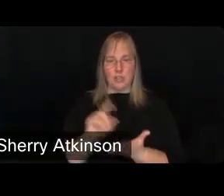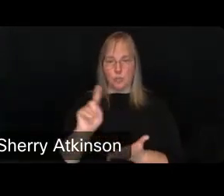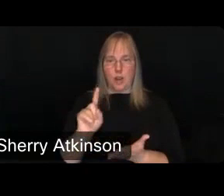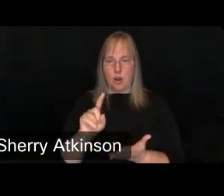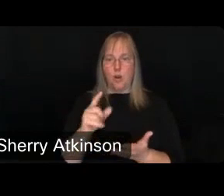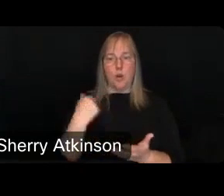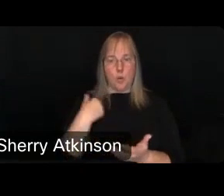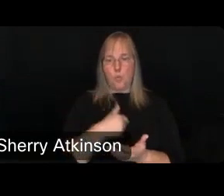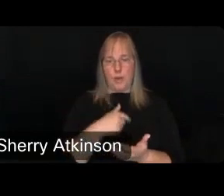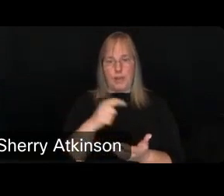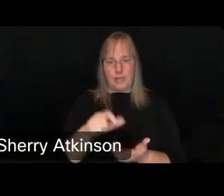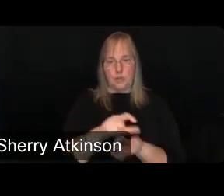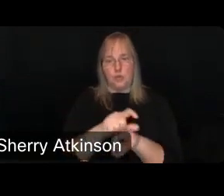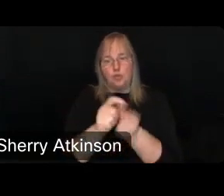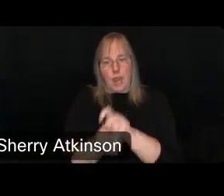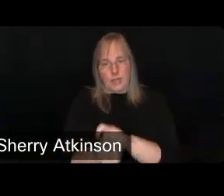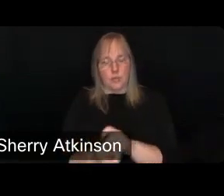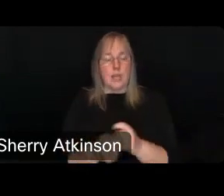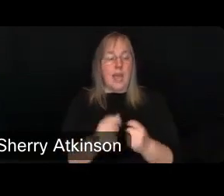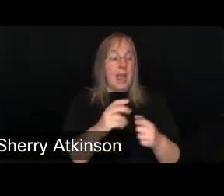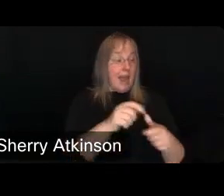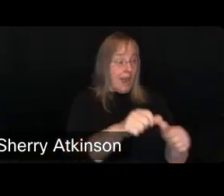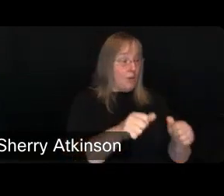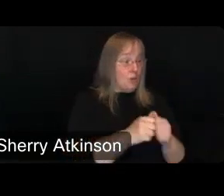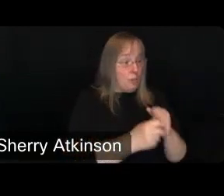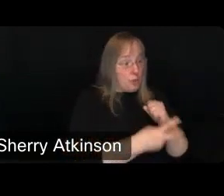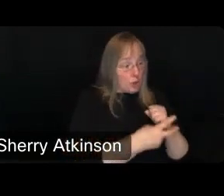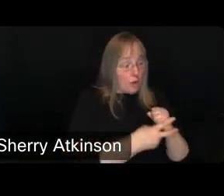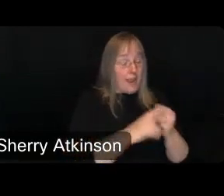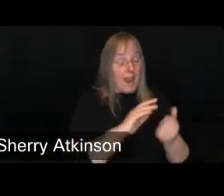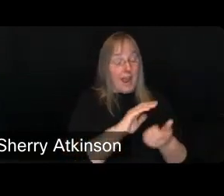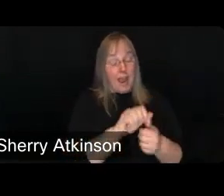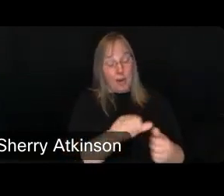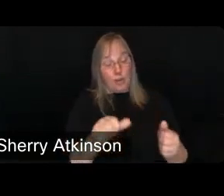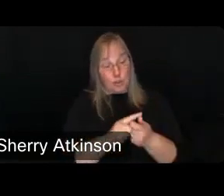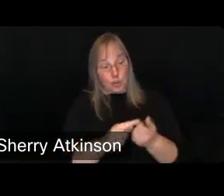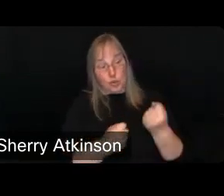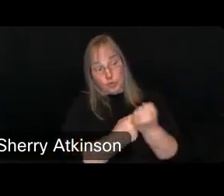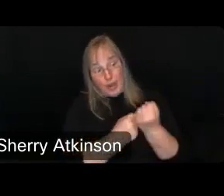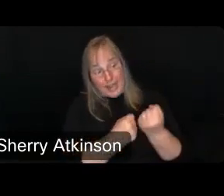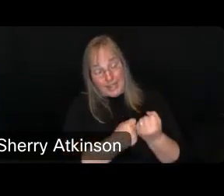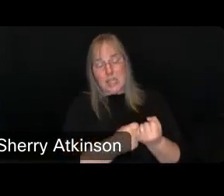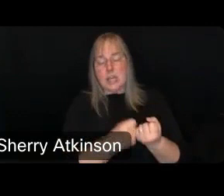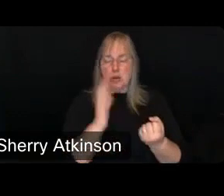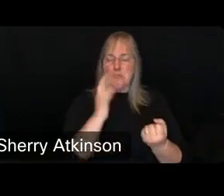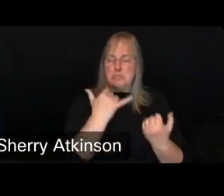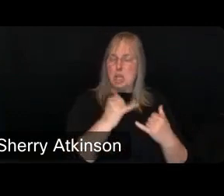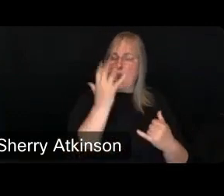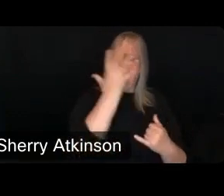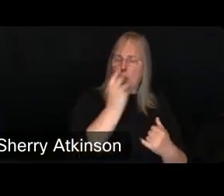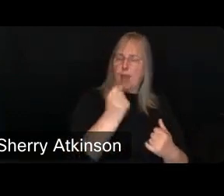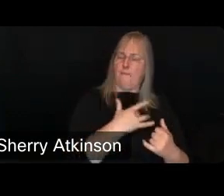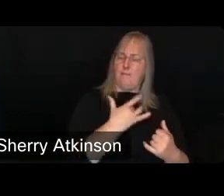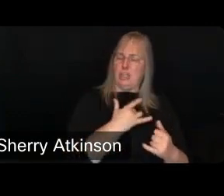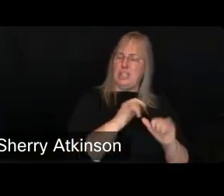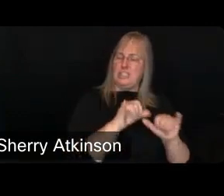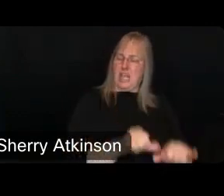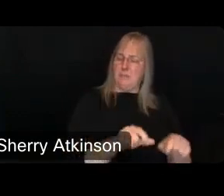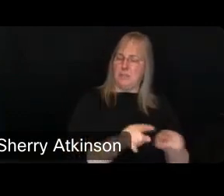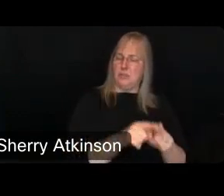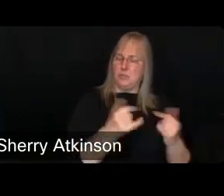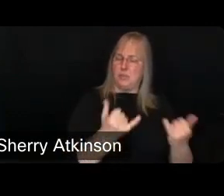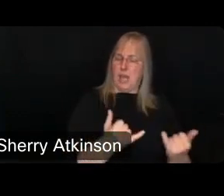So areas to preserve, areas to strengthen, they'll pretty much still look and feel the same as they do today. But areas